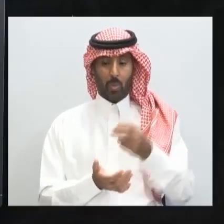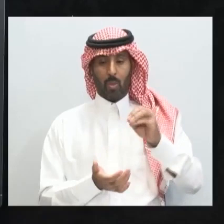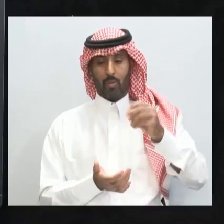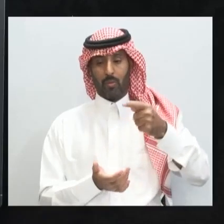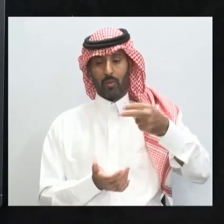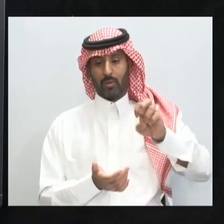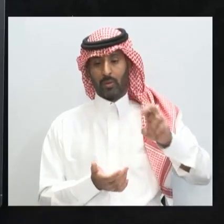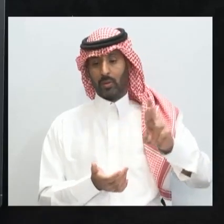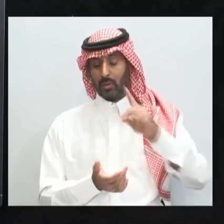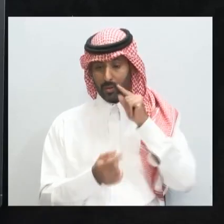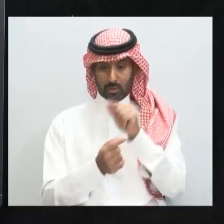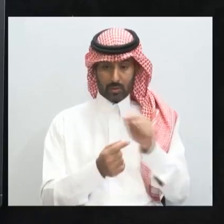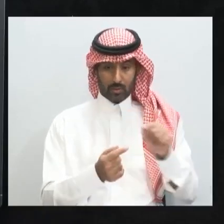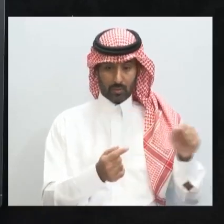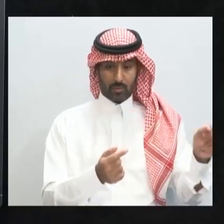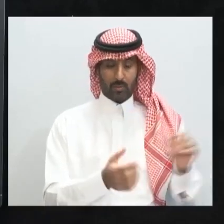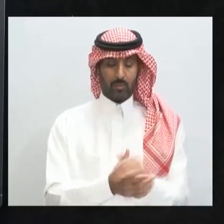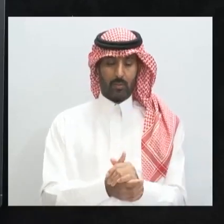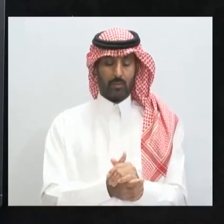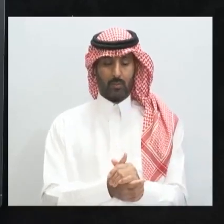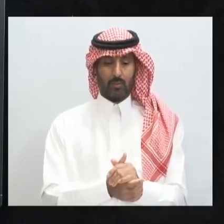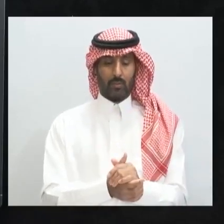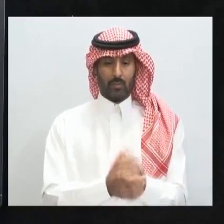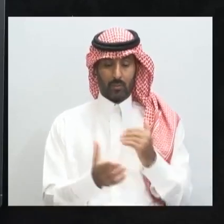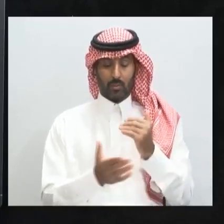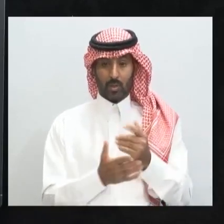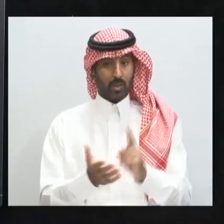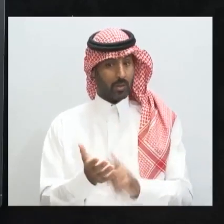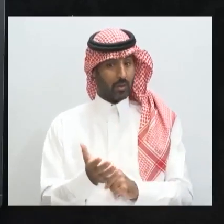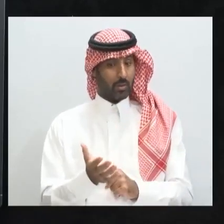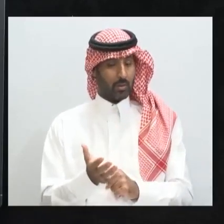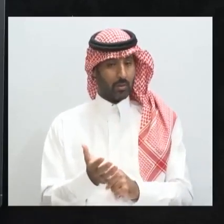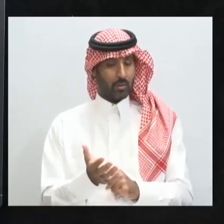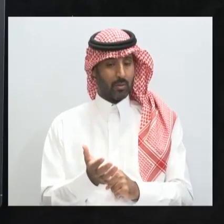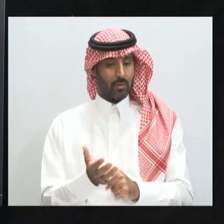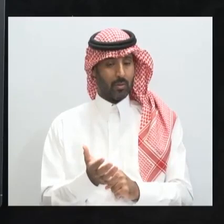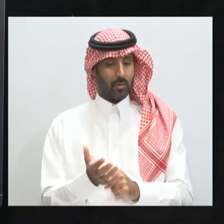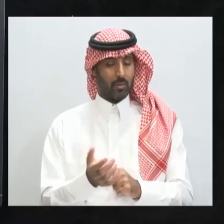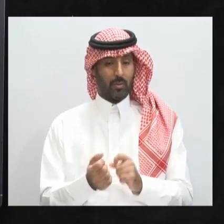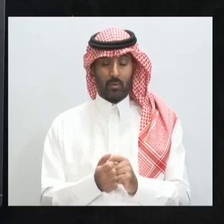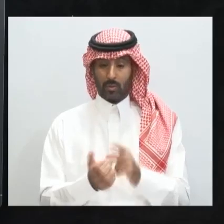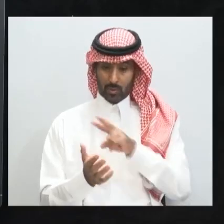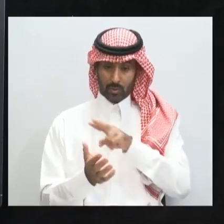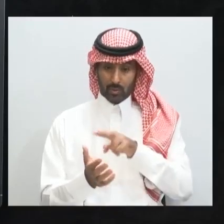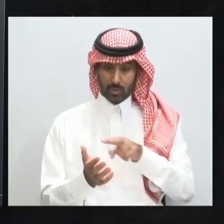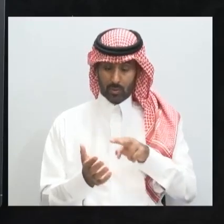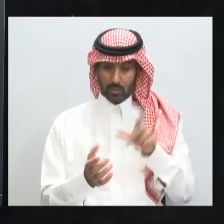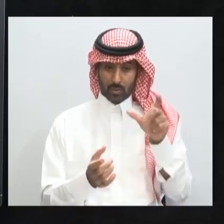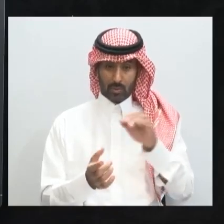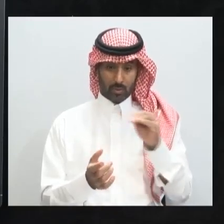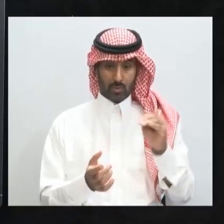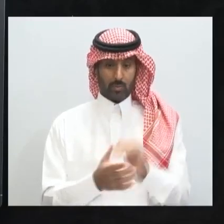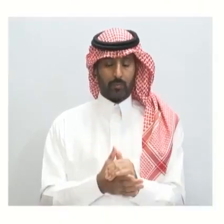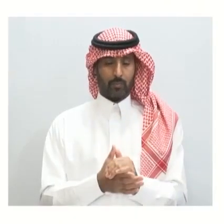another. They are underlined. Here, you are going to decide. We are together going to read each